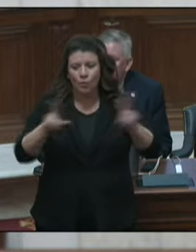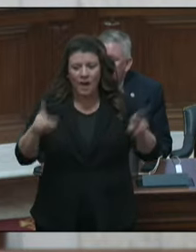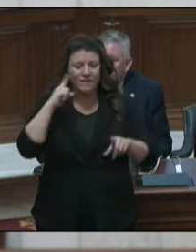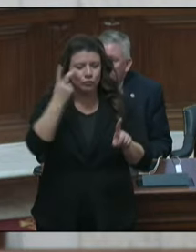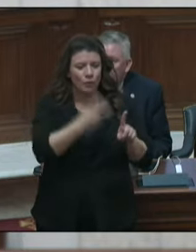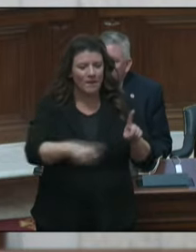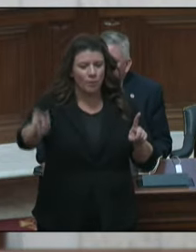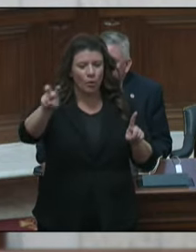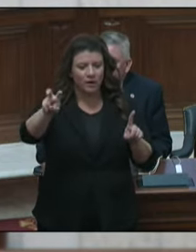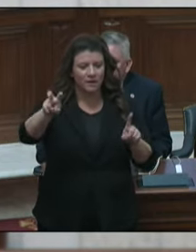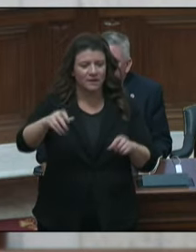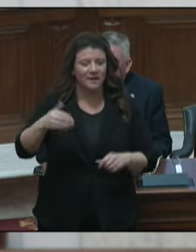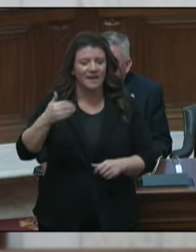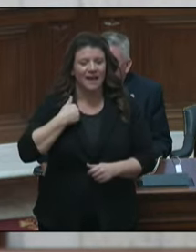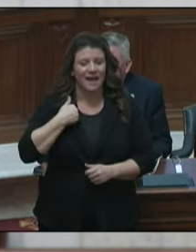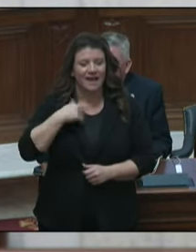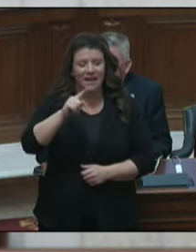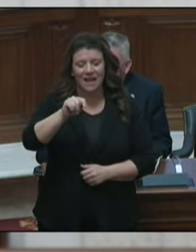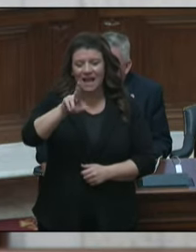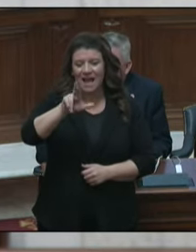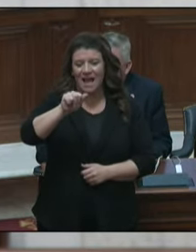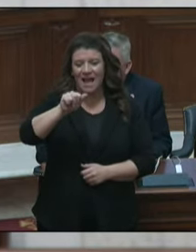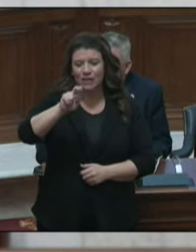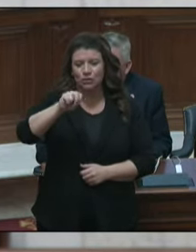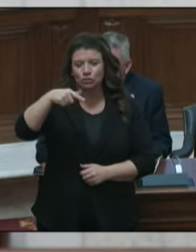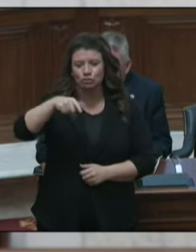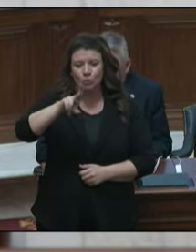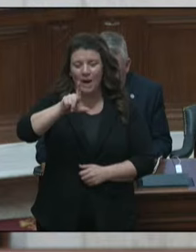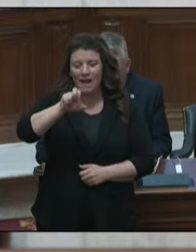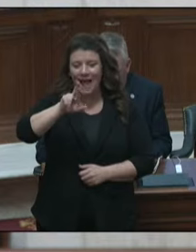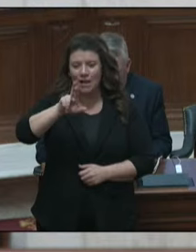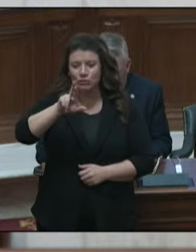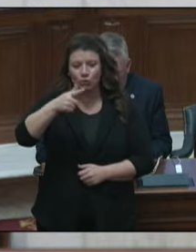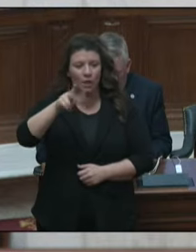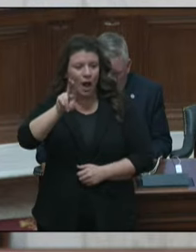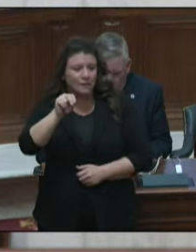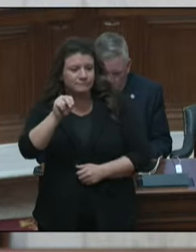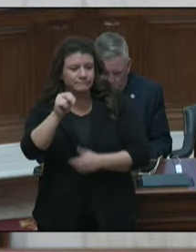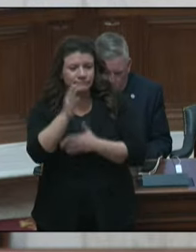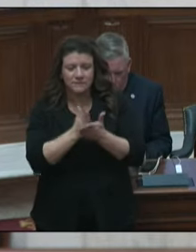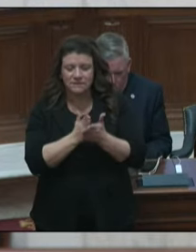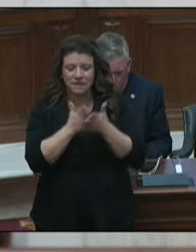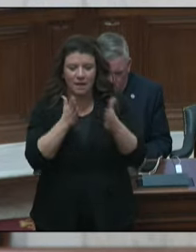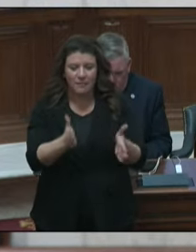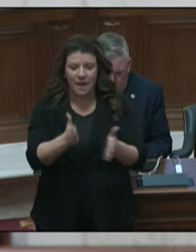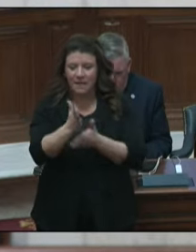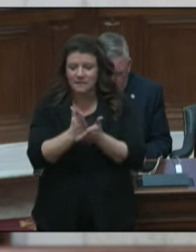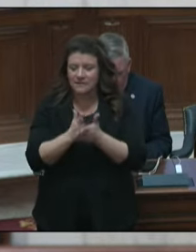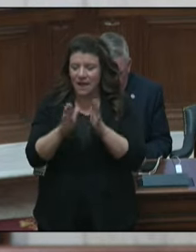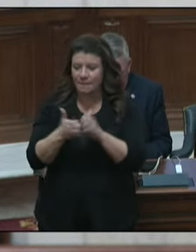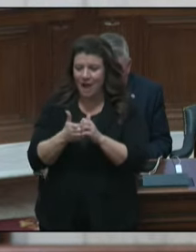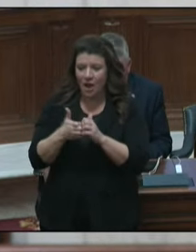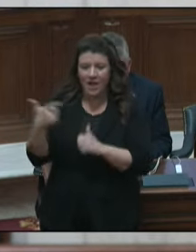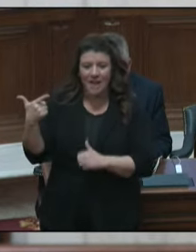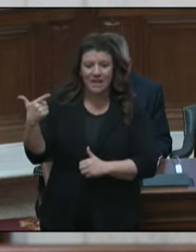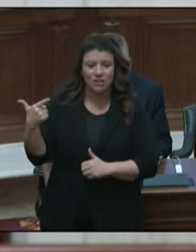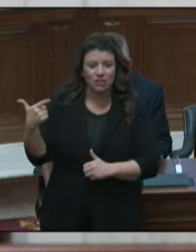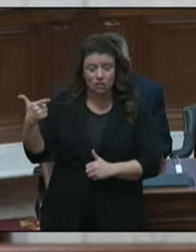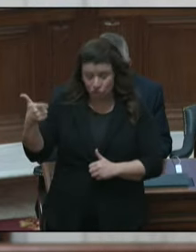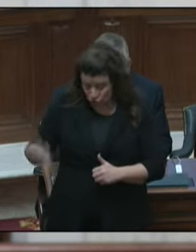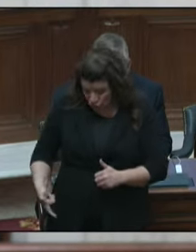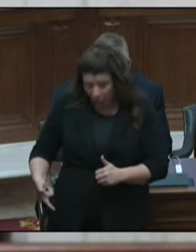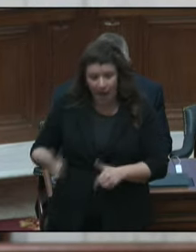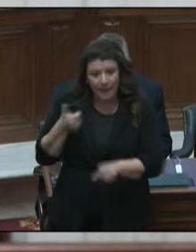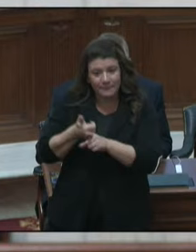transport, and had a tranquilizer gun, and some way, somehow, it ended up shooting himself in the leg with